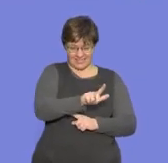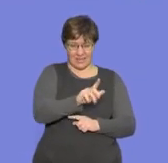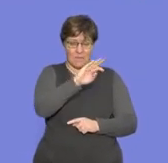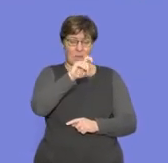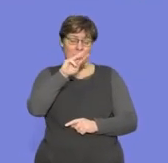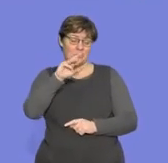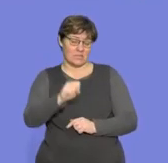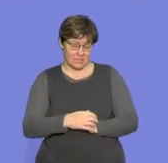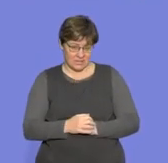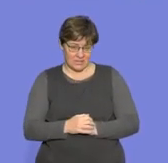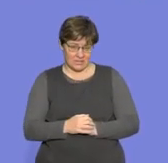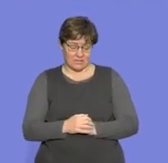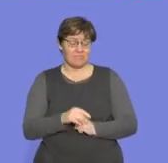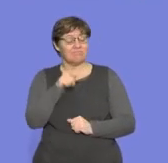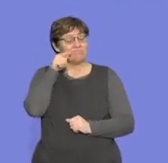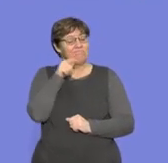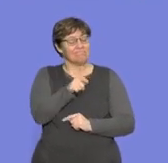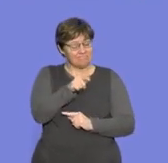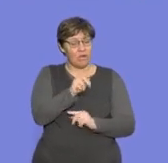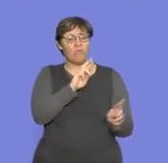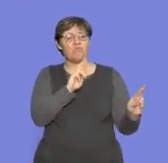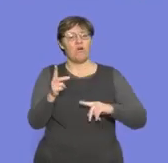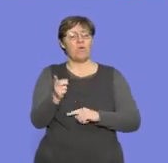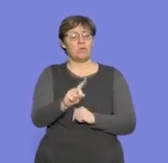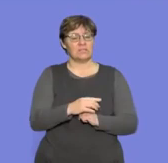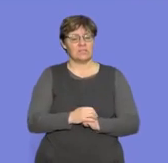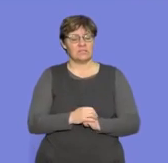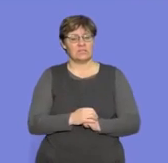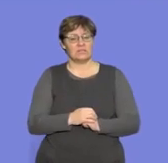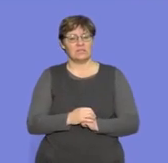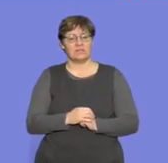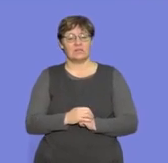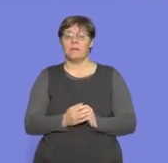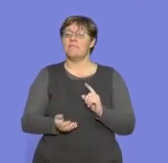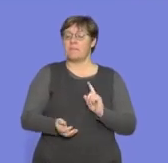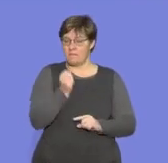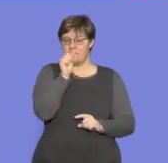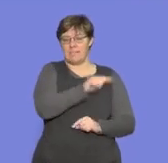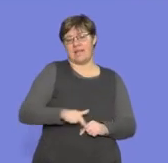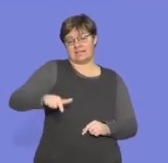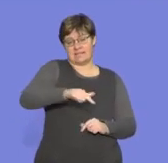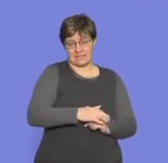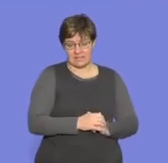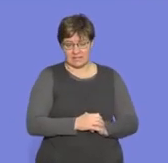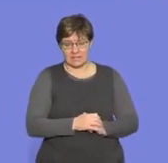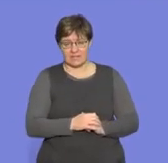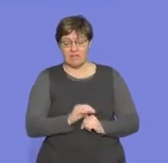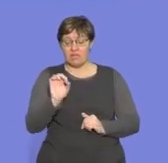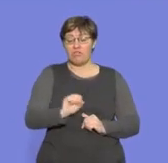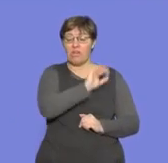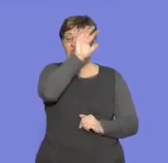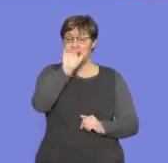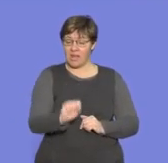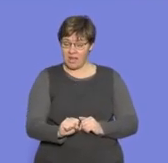we recognize that the terrestrial biomes refer to the biomes that are found on land. Remember that South Africa is